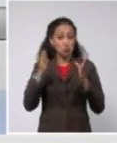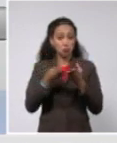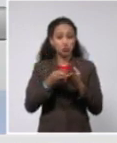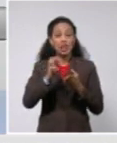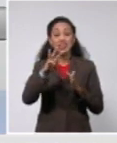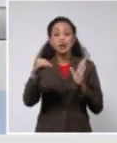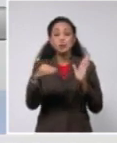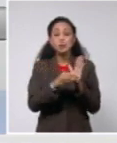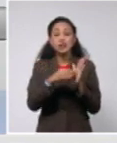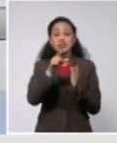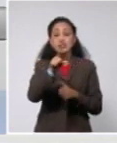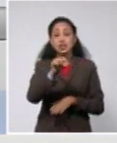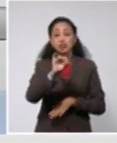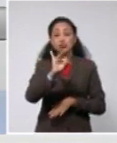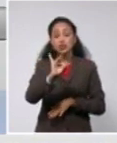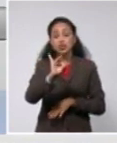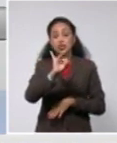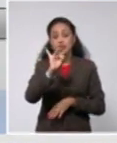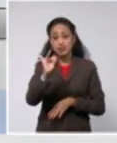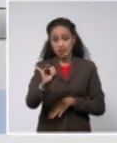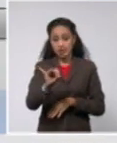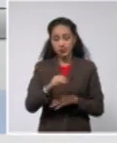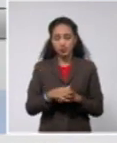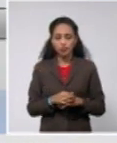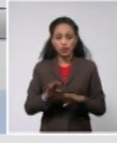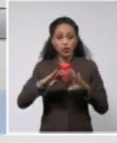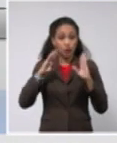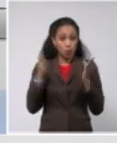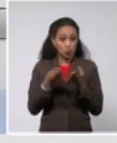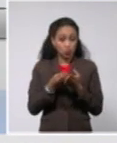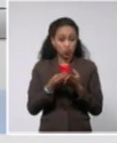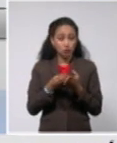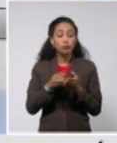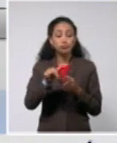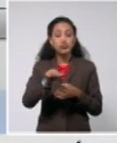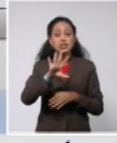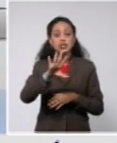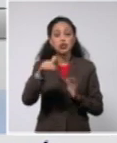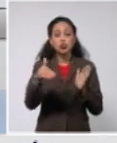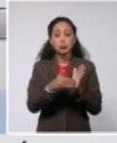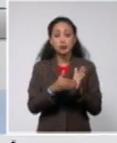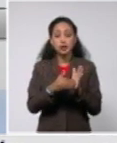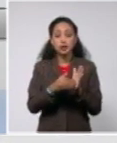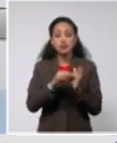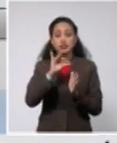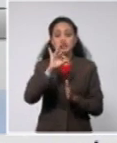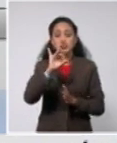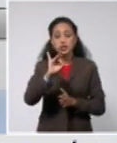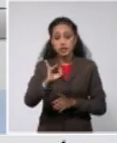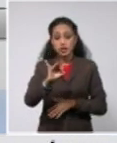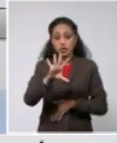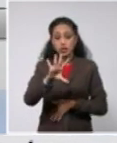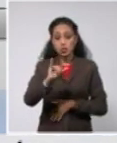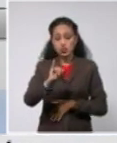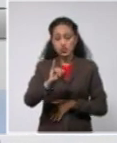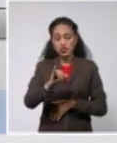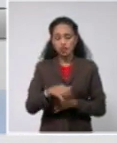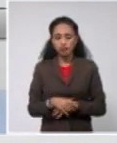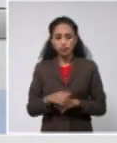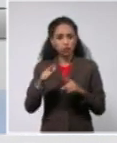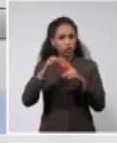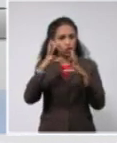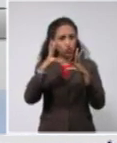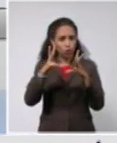3,167 people died of COVID-19 in the region yesterday, for a death toll in the Americas